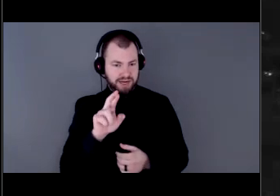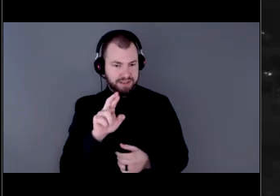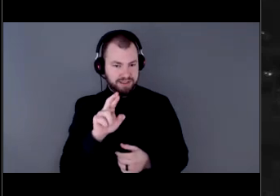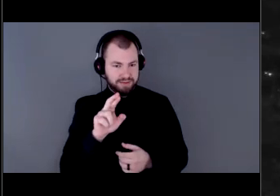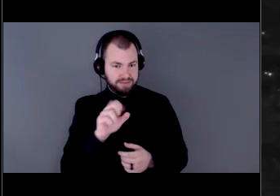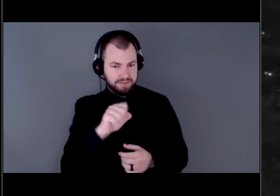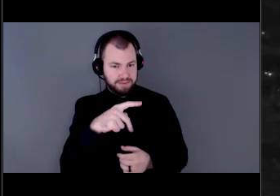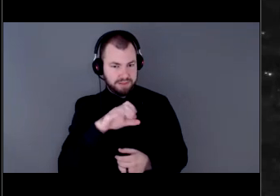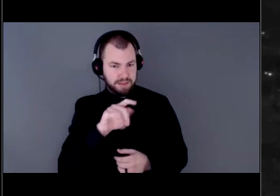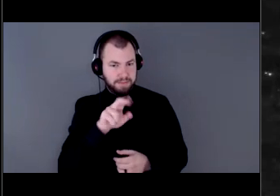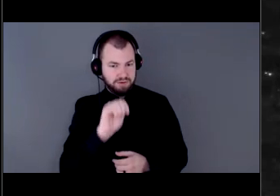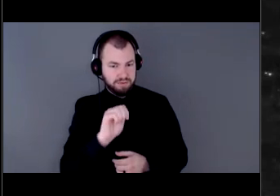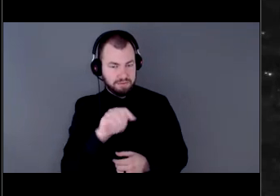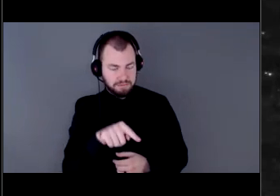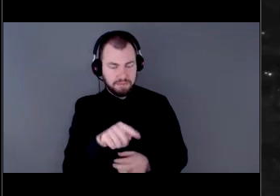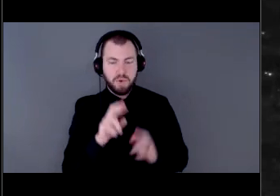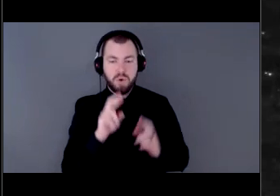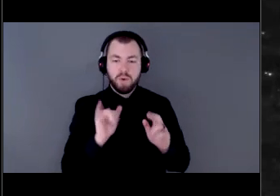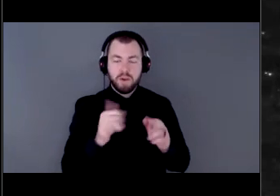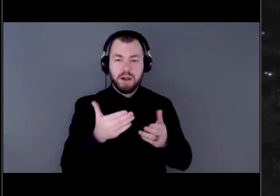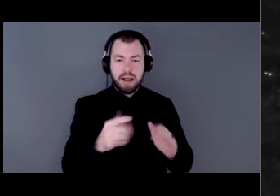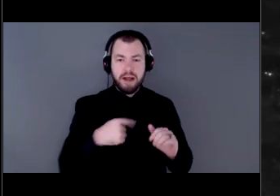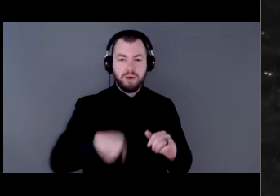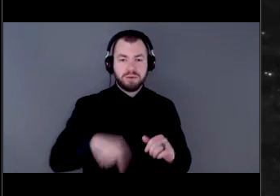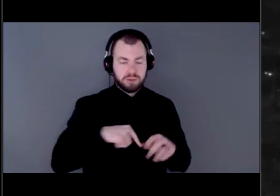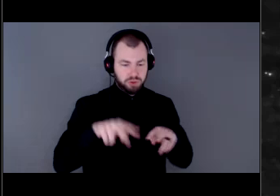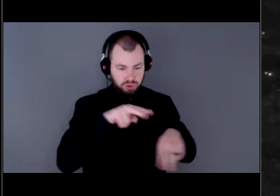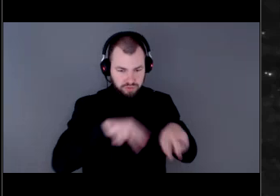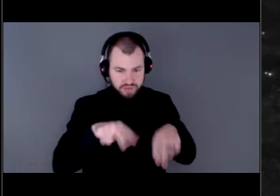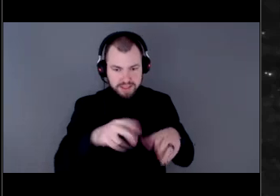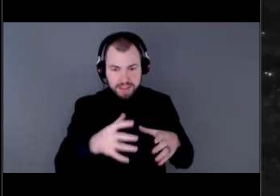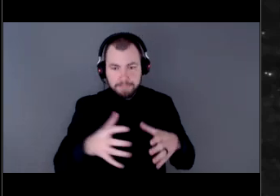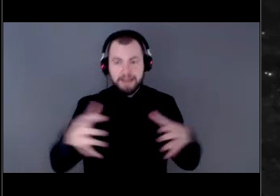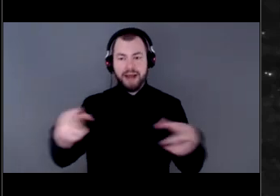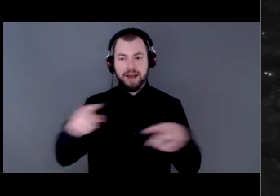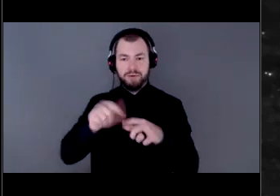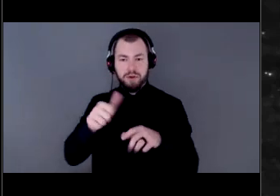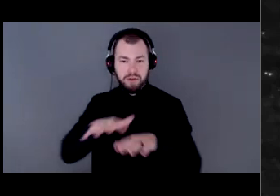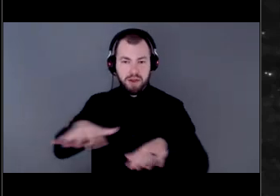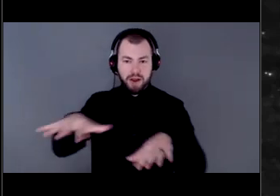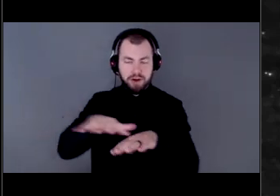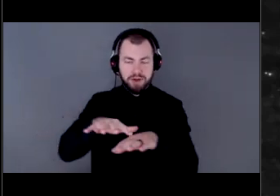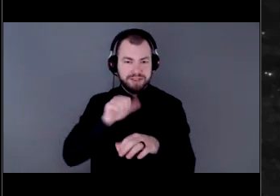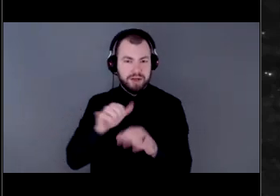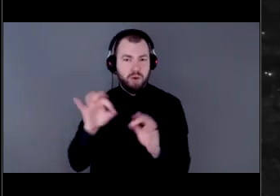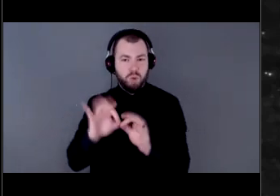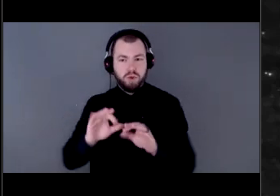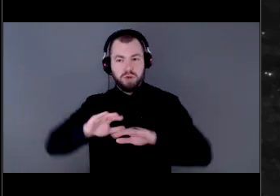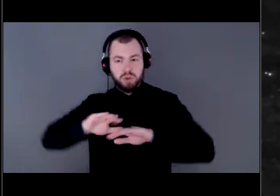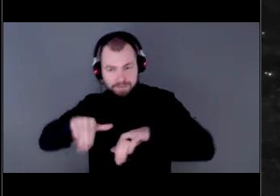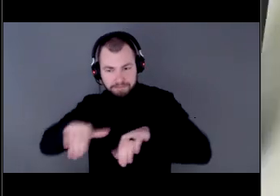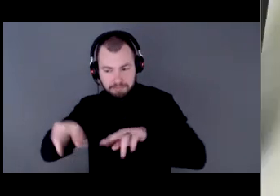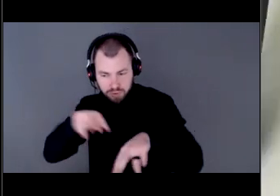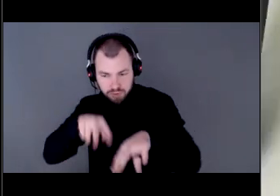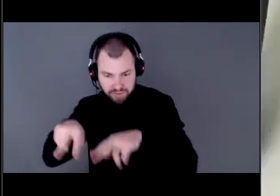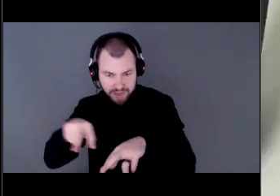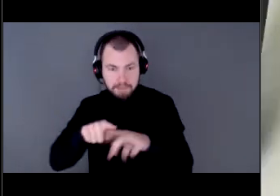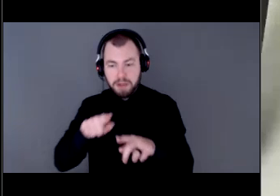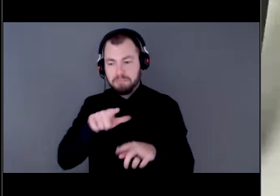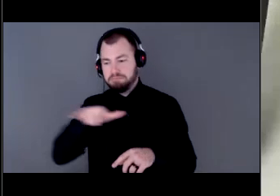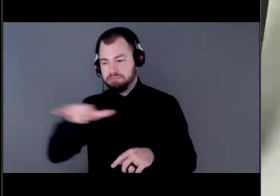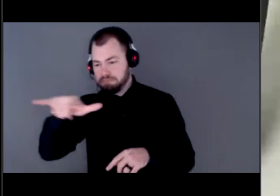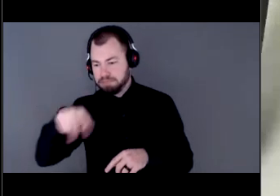this will allow us to expand our surveys to areas that are not otherwise worth swim surveying. Next. We've